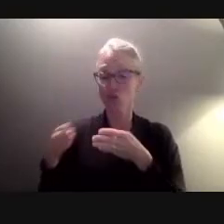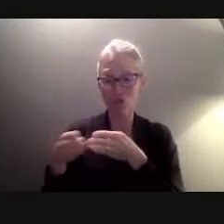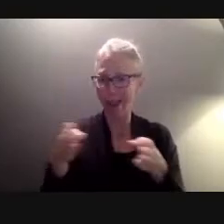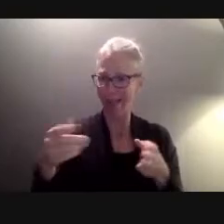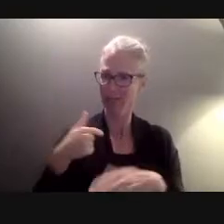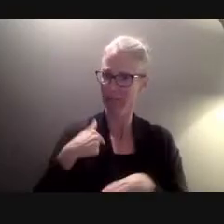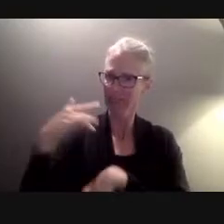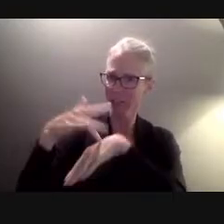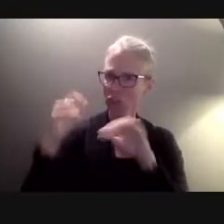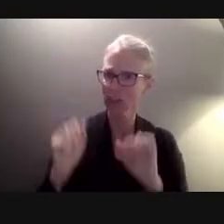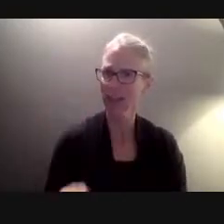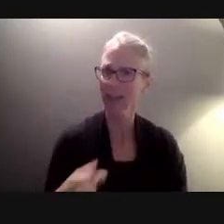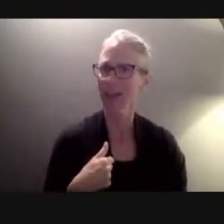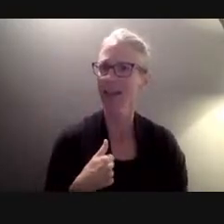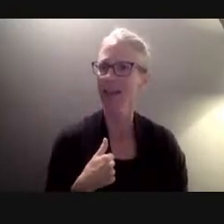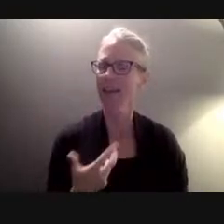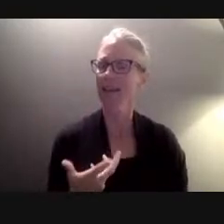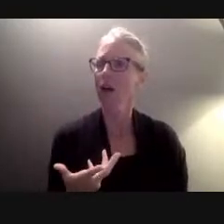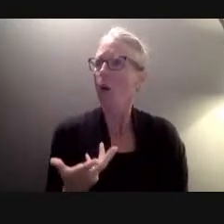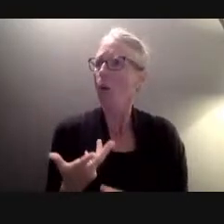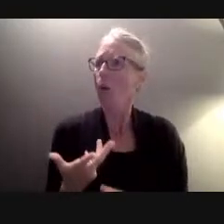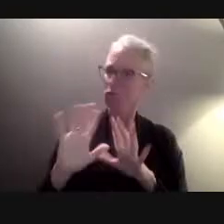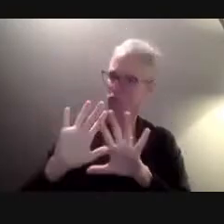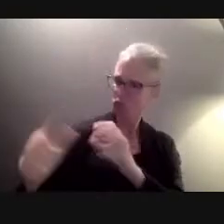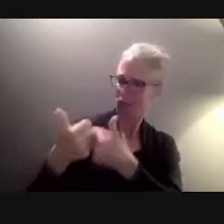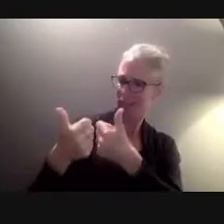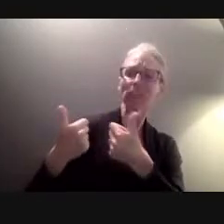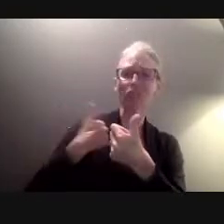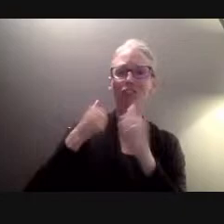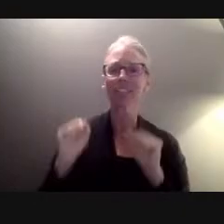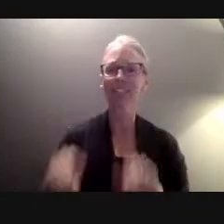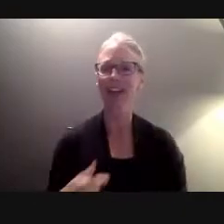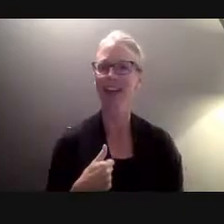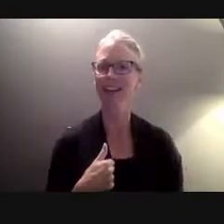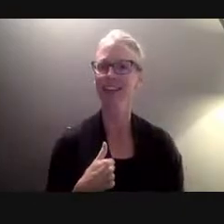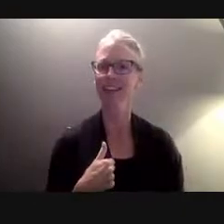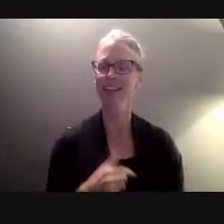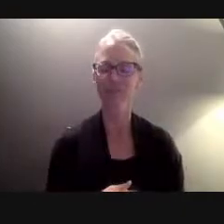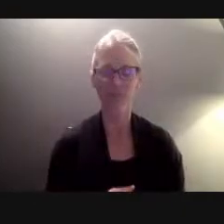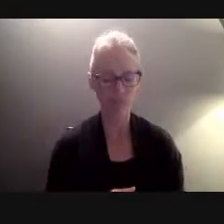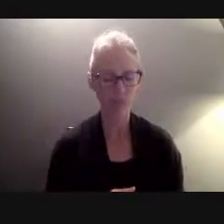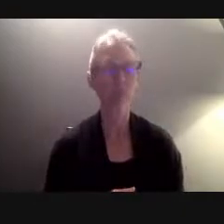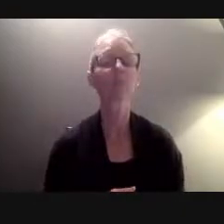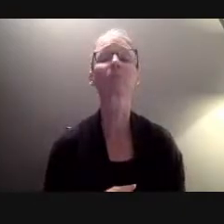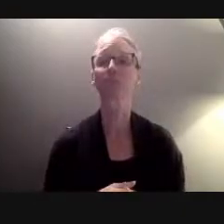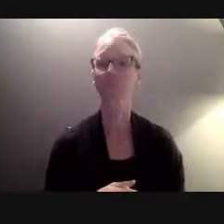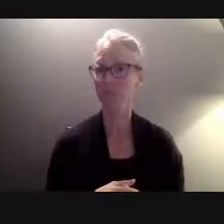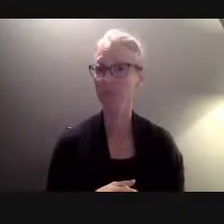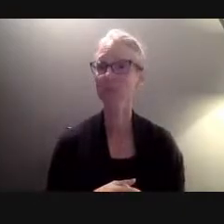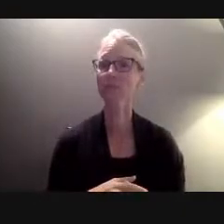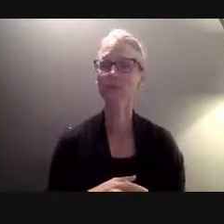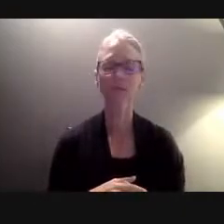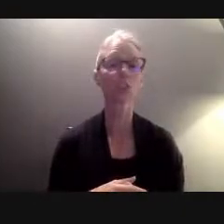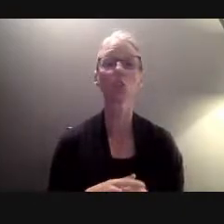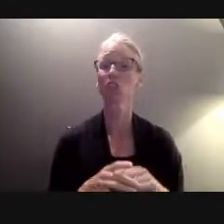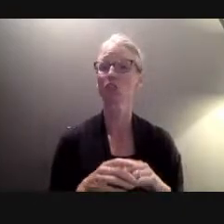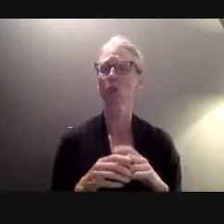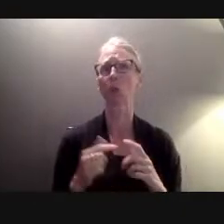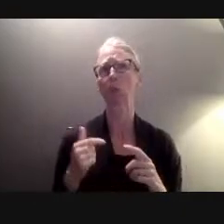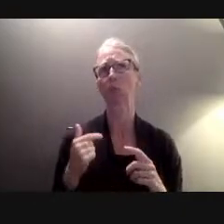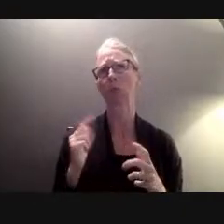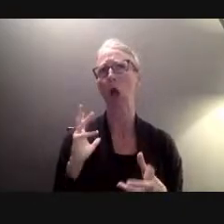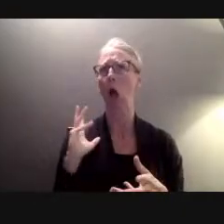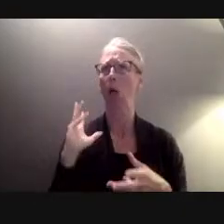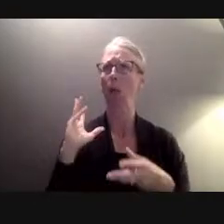do hard things too. So I started at every national park that I went to. I've been to about